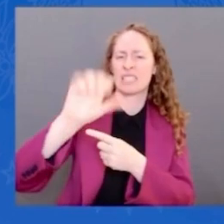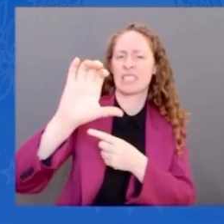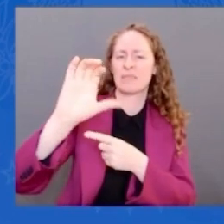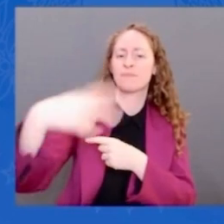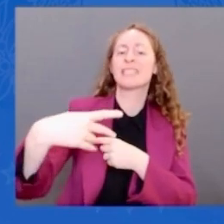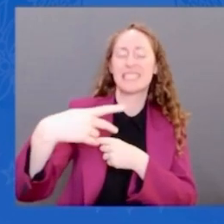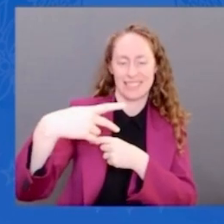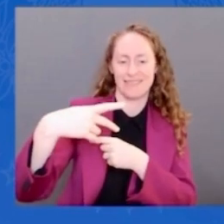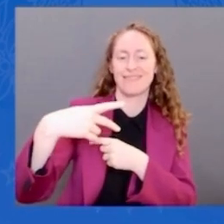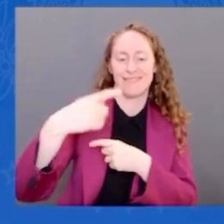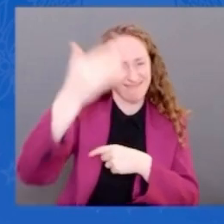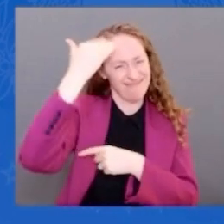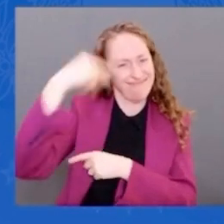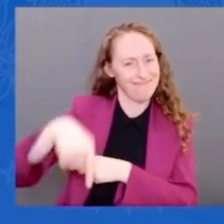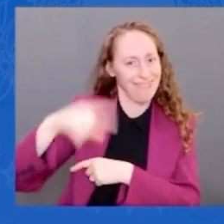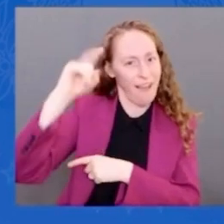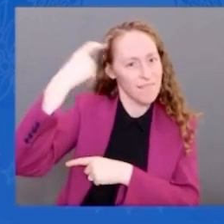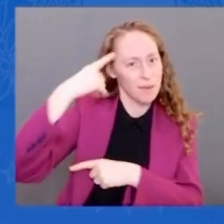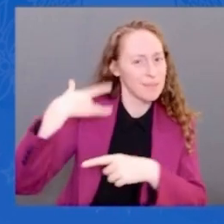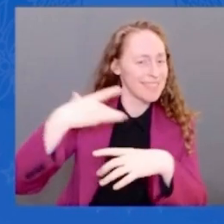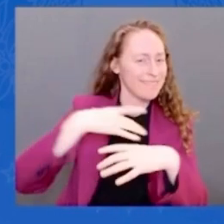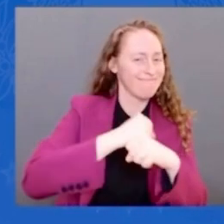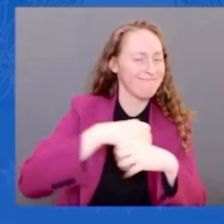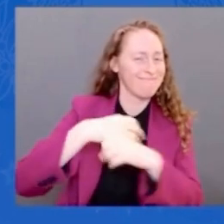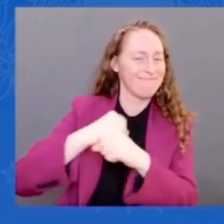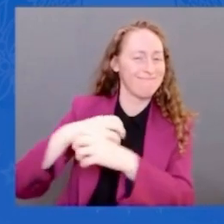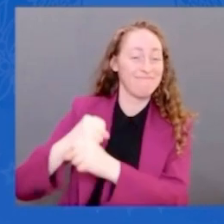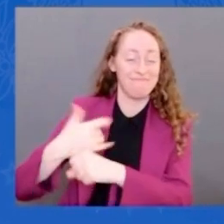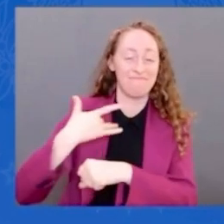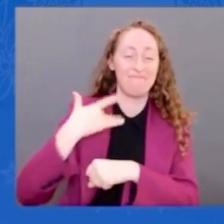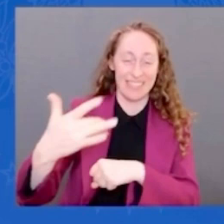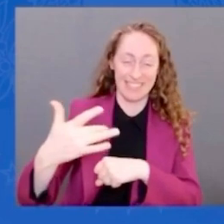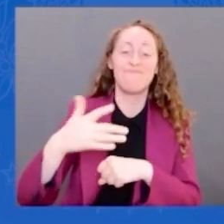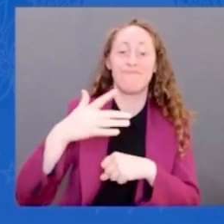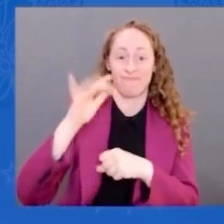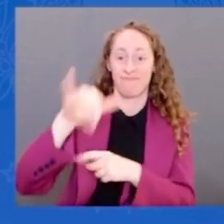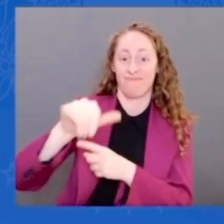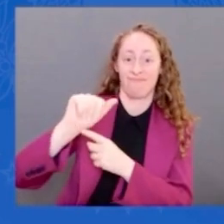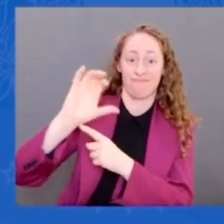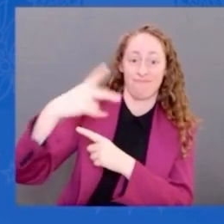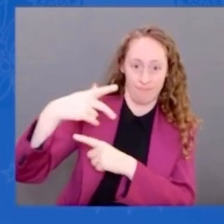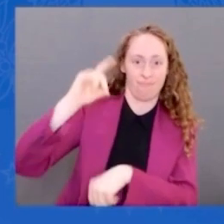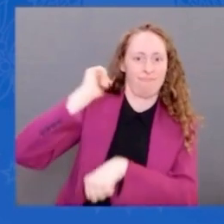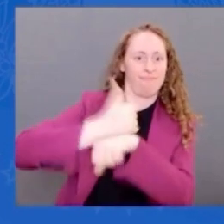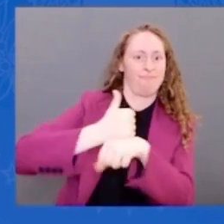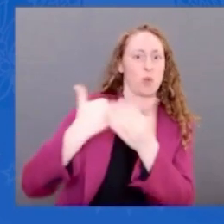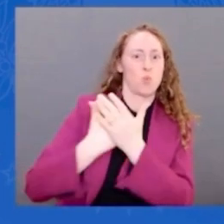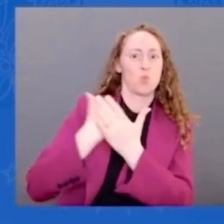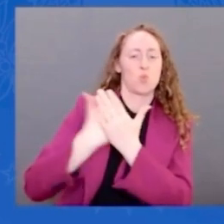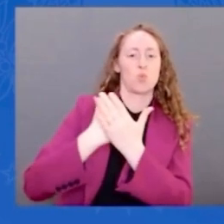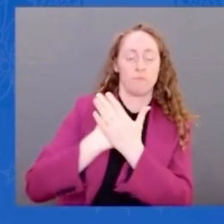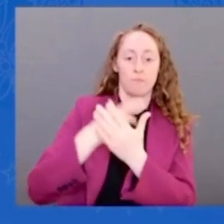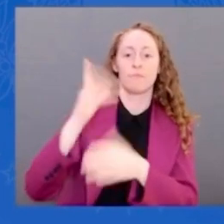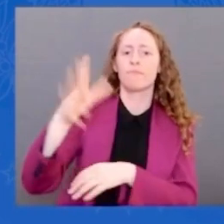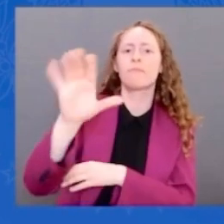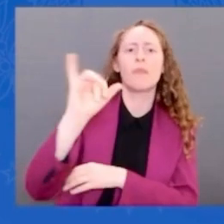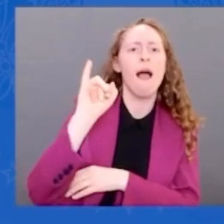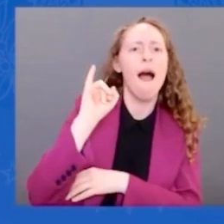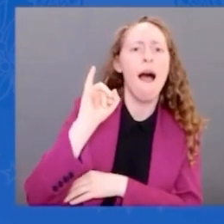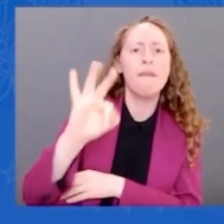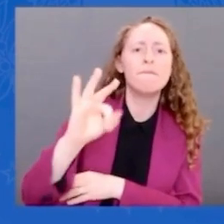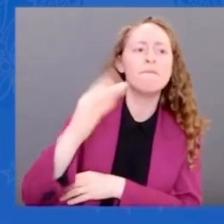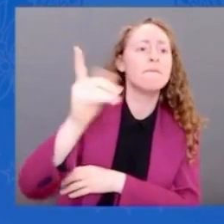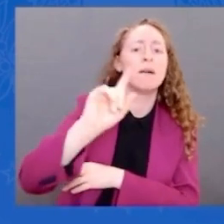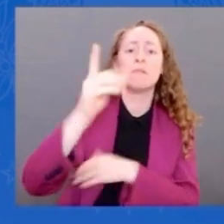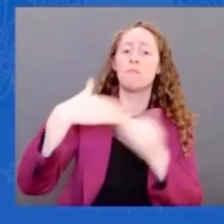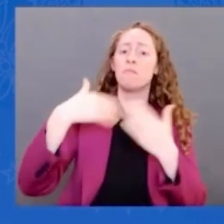Through this program, if a member of your household receives SNAP benefits, Medicaid, free